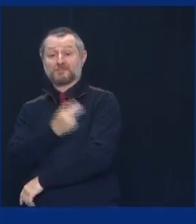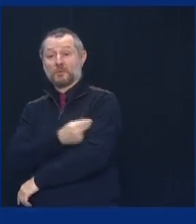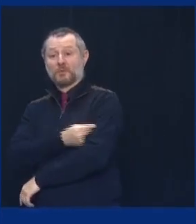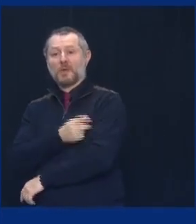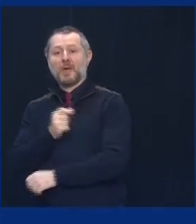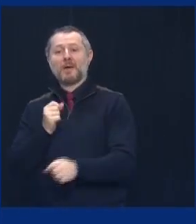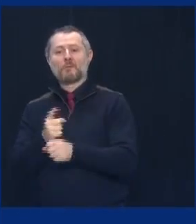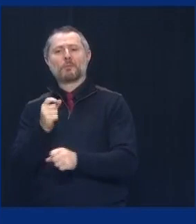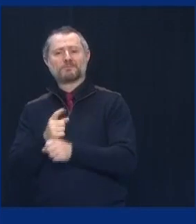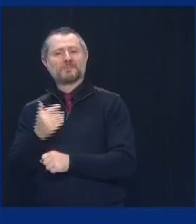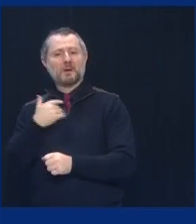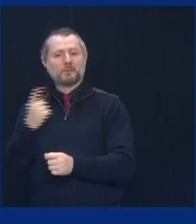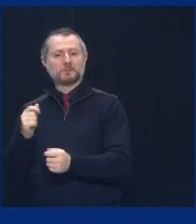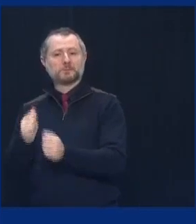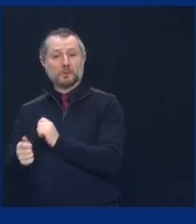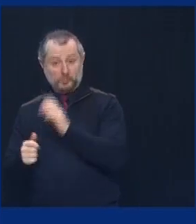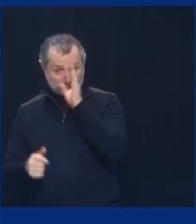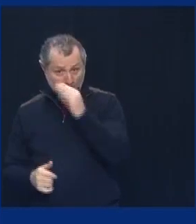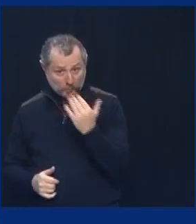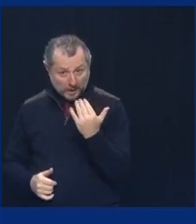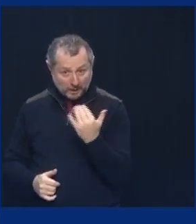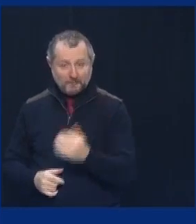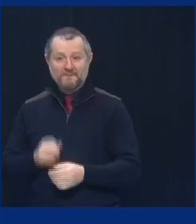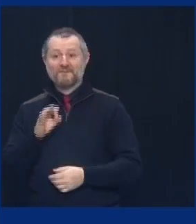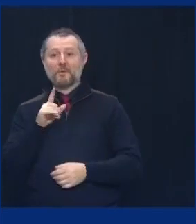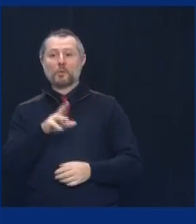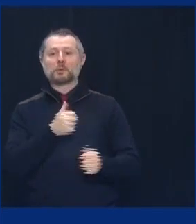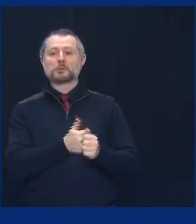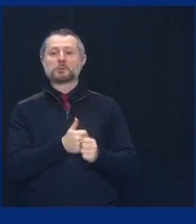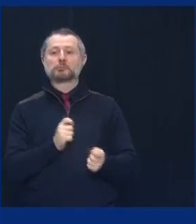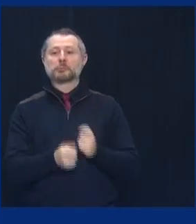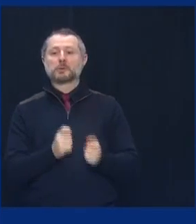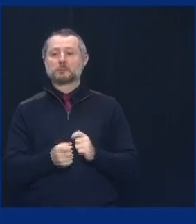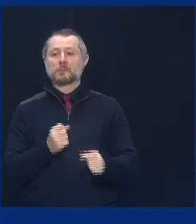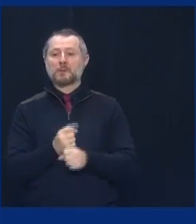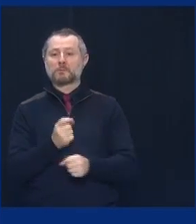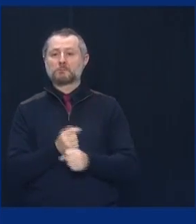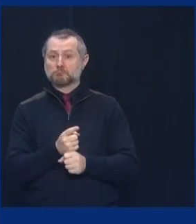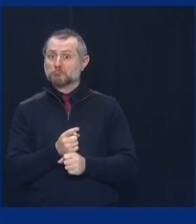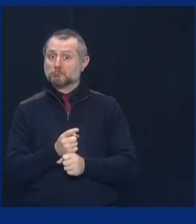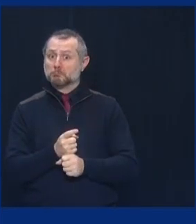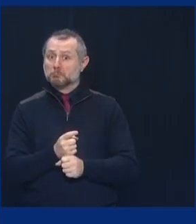the virus changes somewhat every year for the seasonal flu.